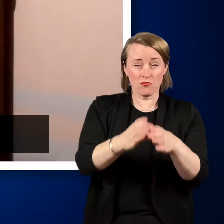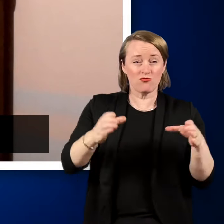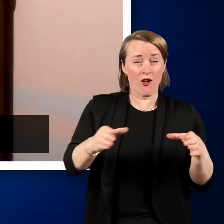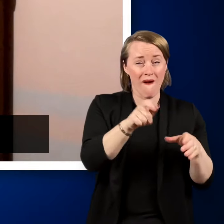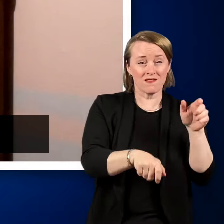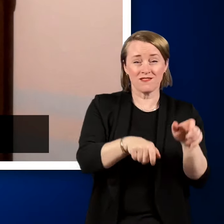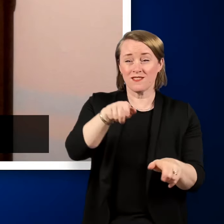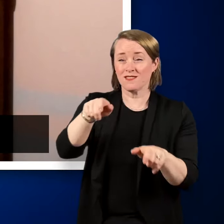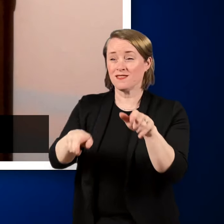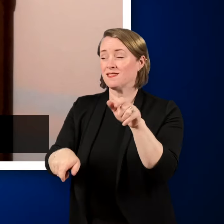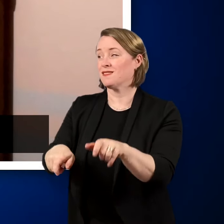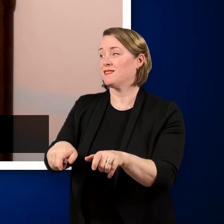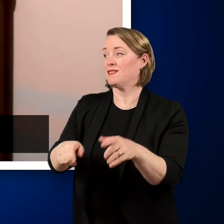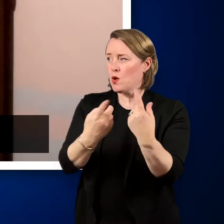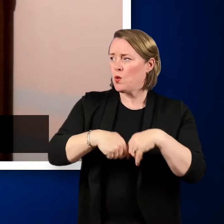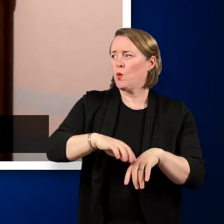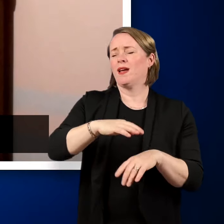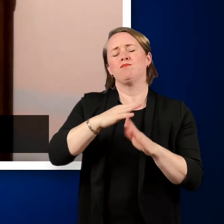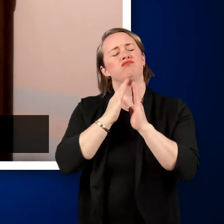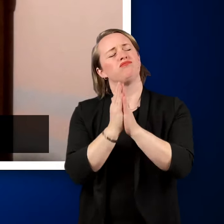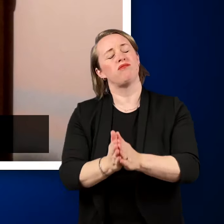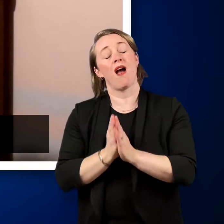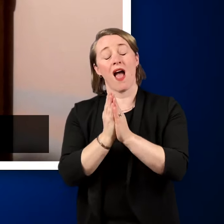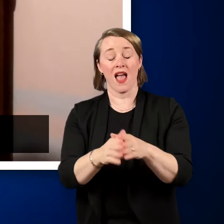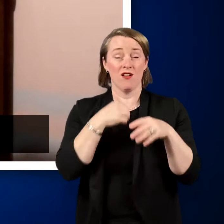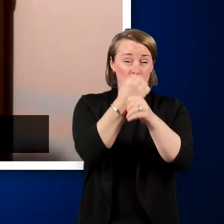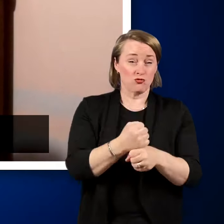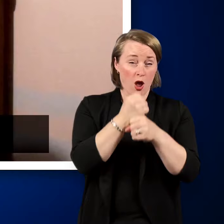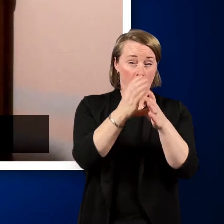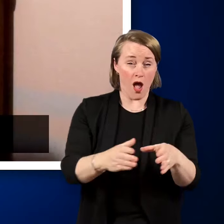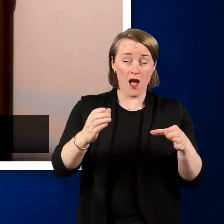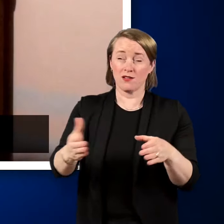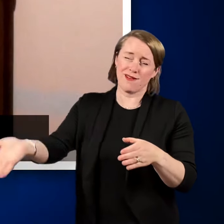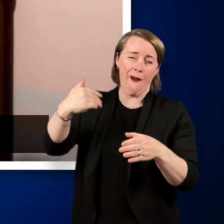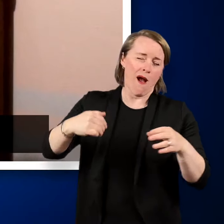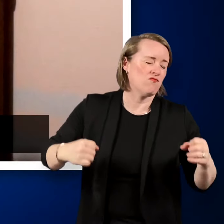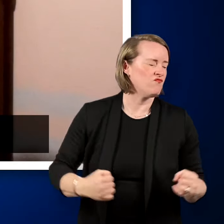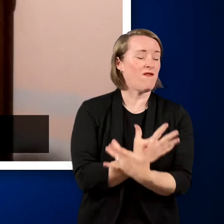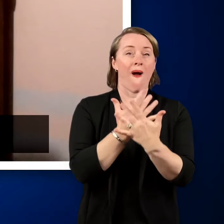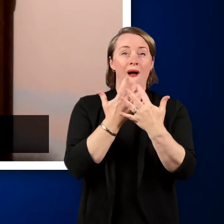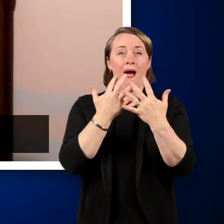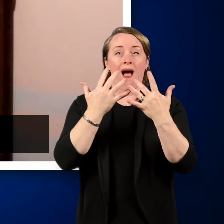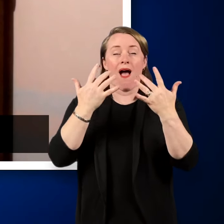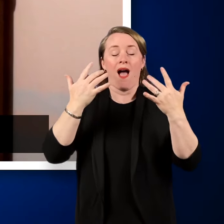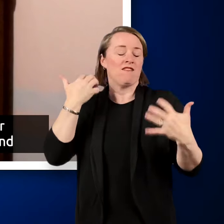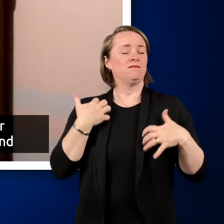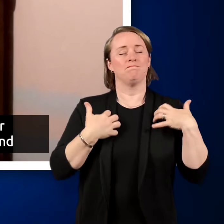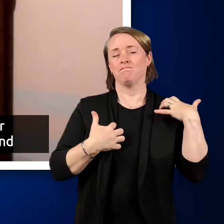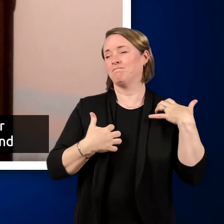Your church, and we pray revive this earth.